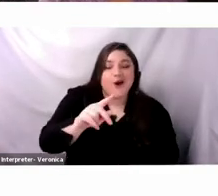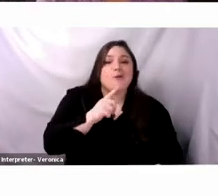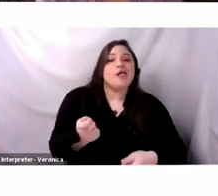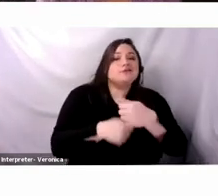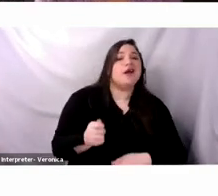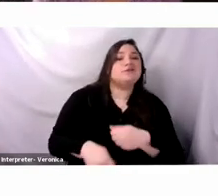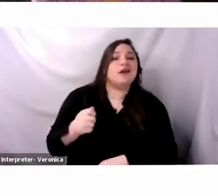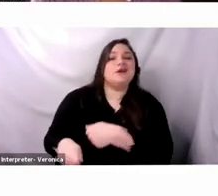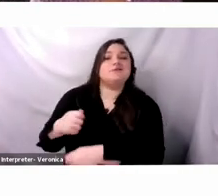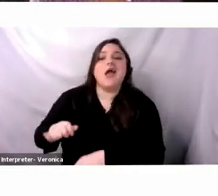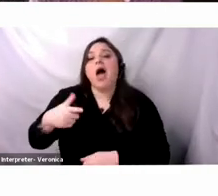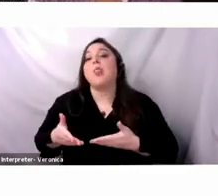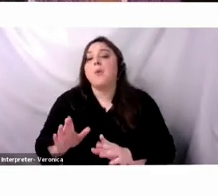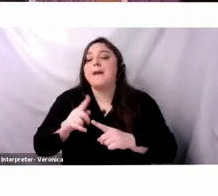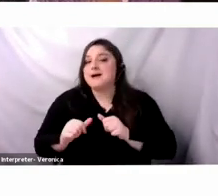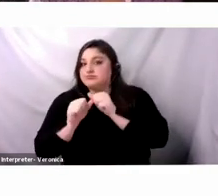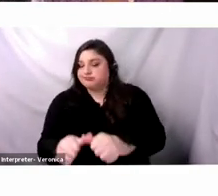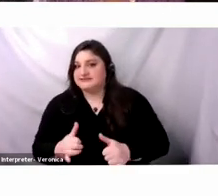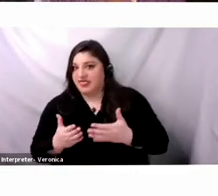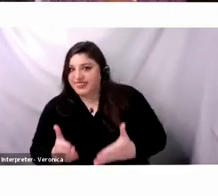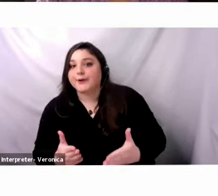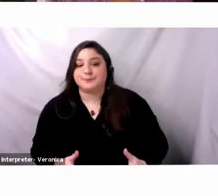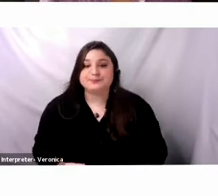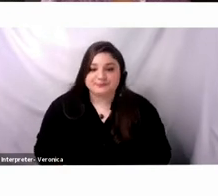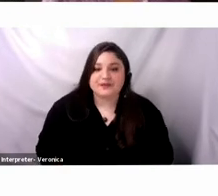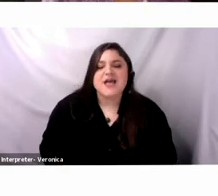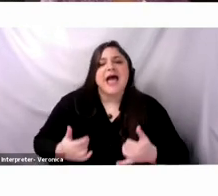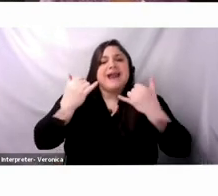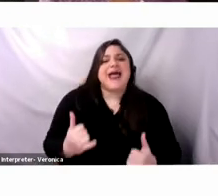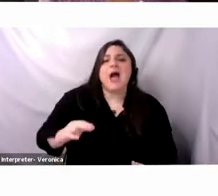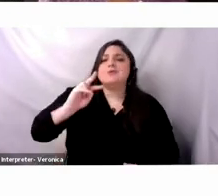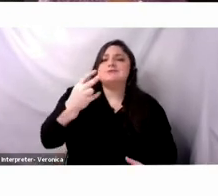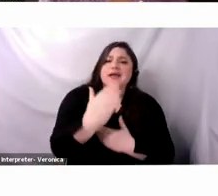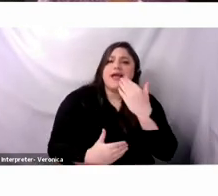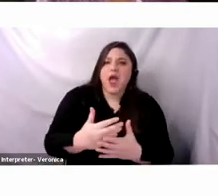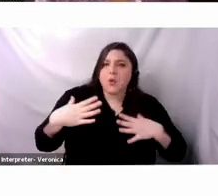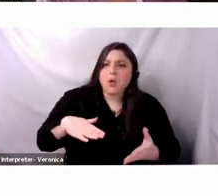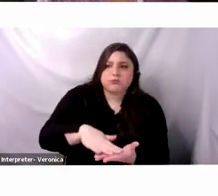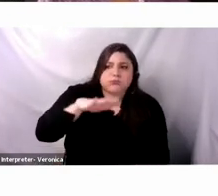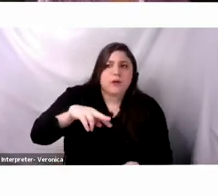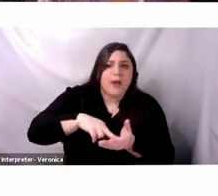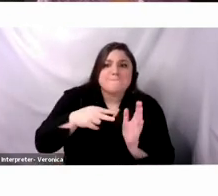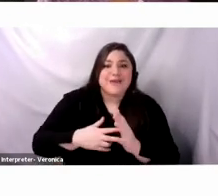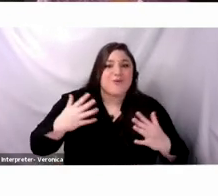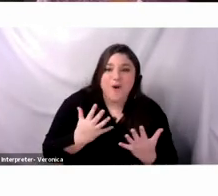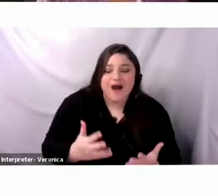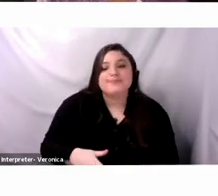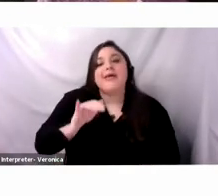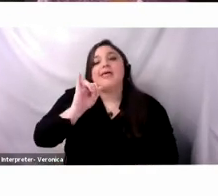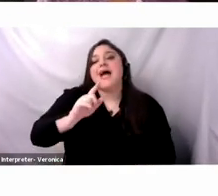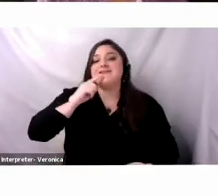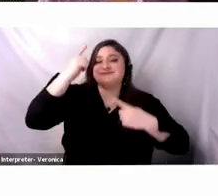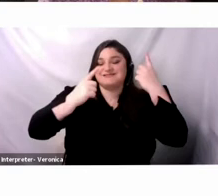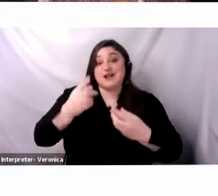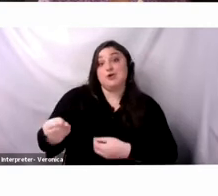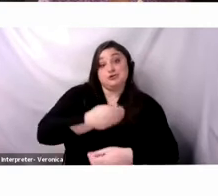mind? You might think of secondhand as charity, as recycling, or even as waste management. But first and foremost, secondhand